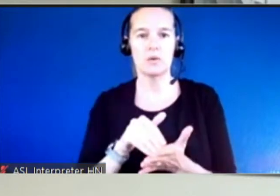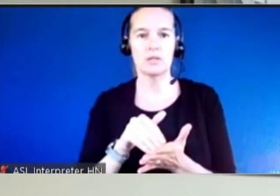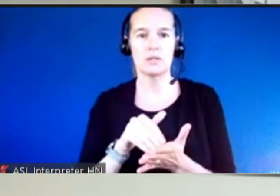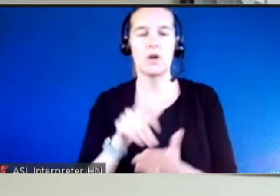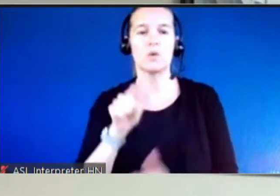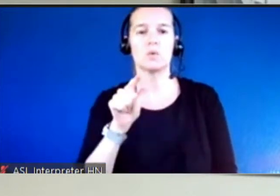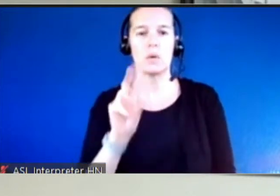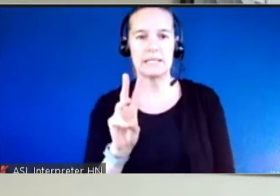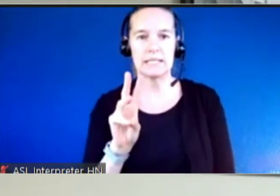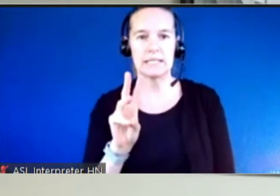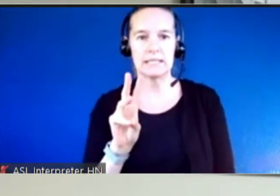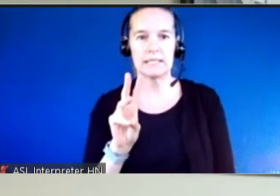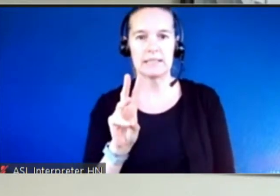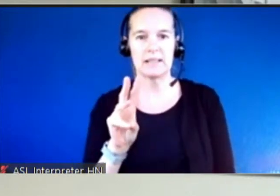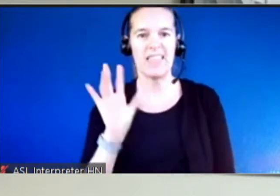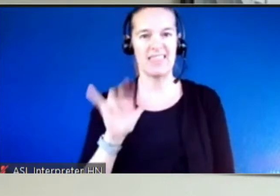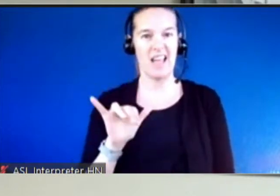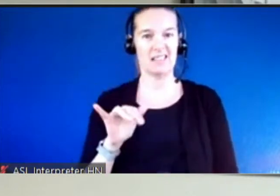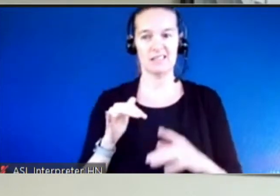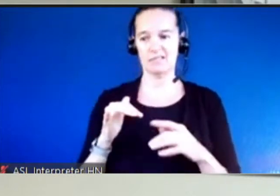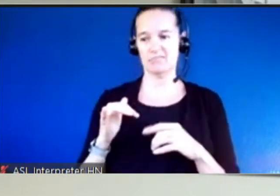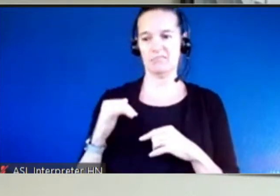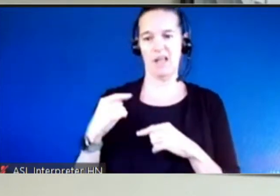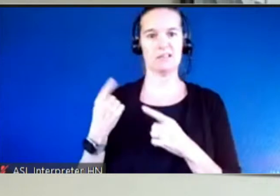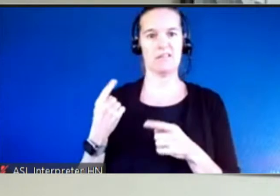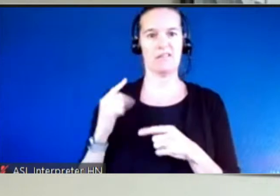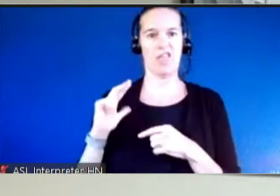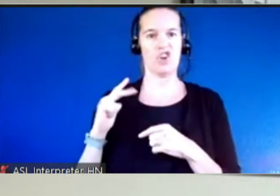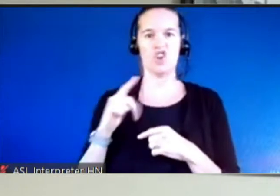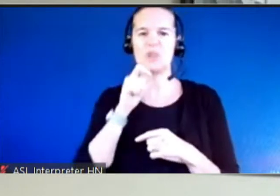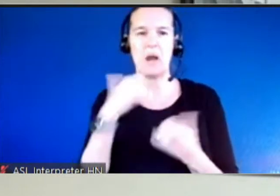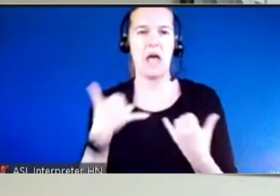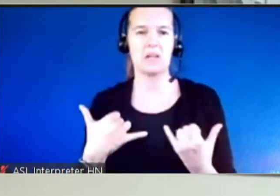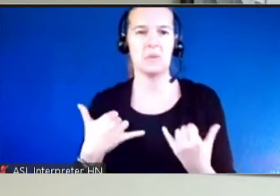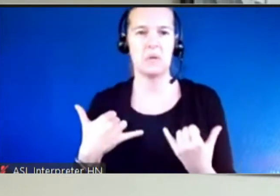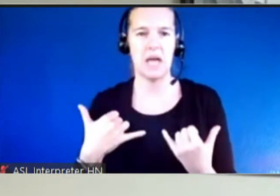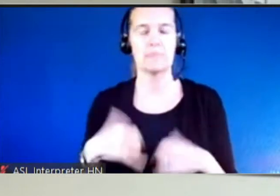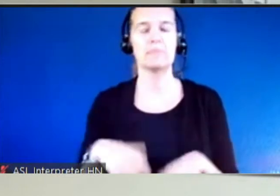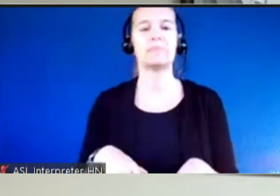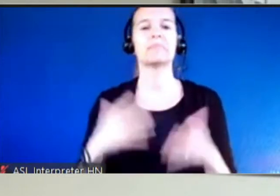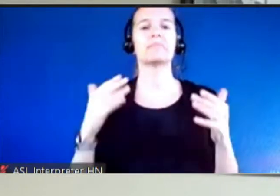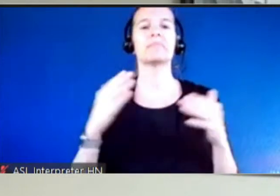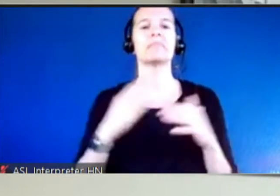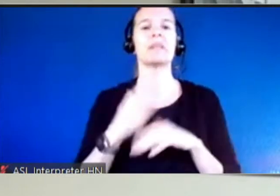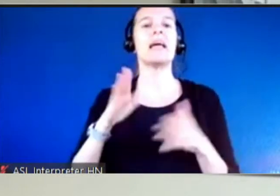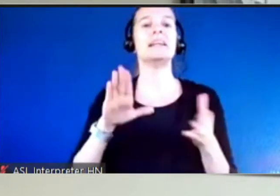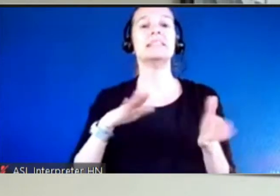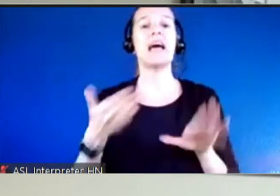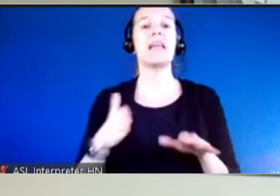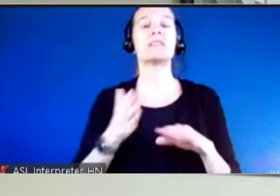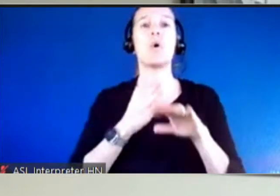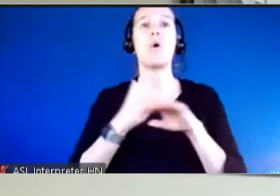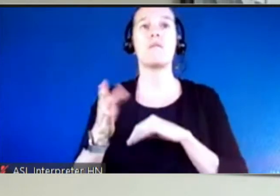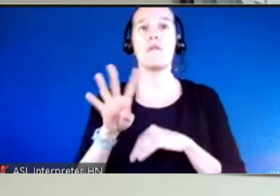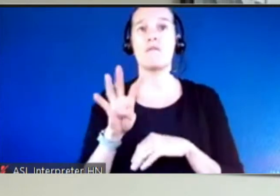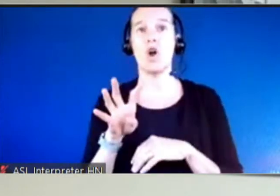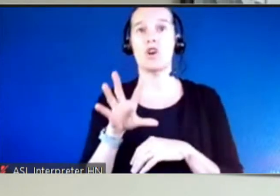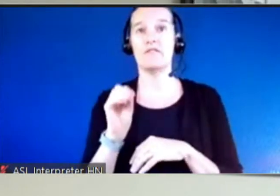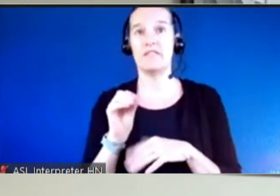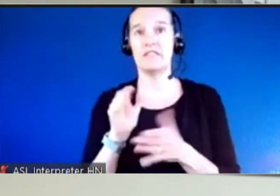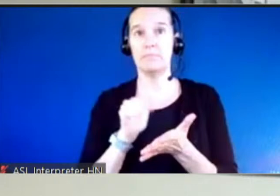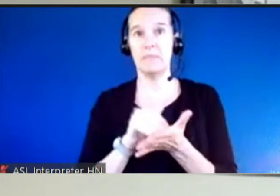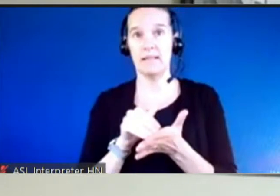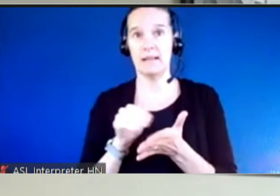26,522,026. This is actually as of the 3rd, not today. The deaths are over 450 million. It's